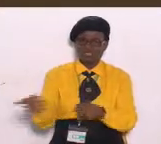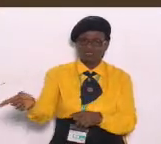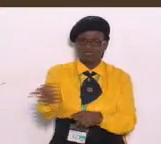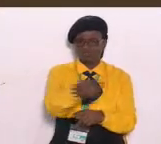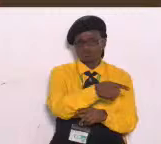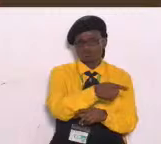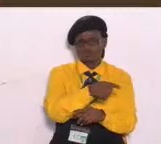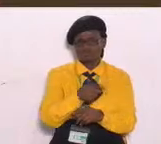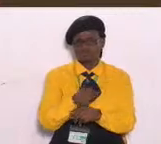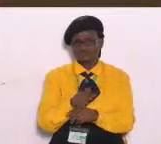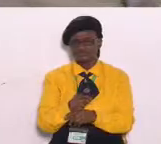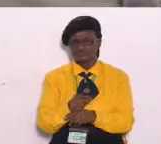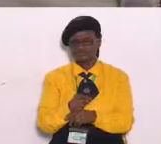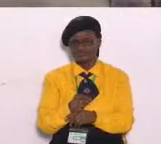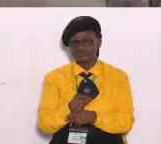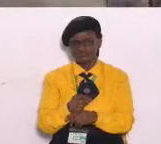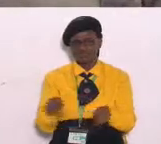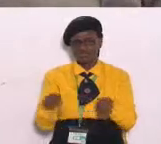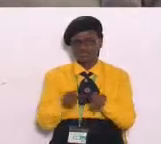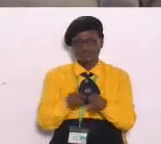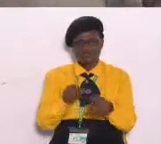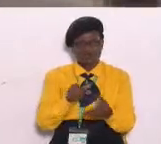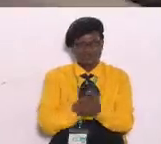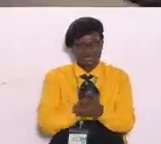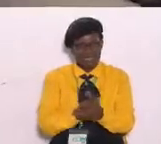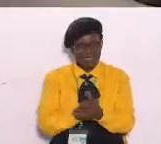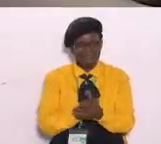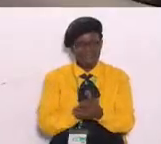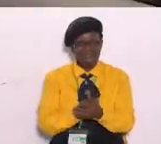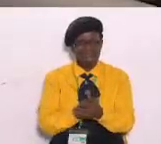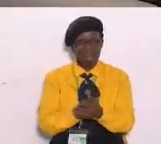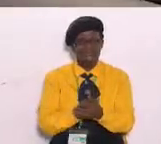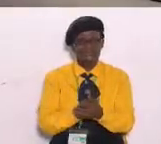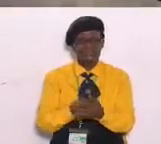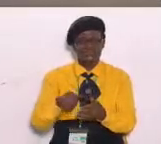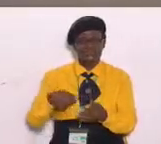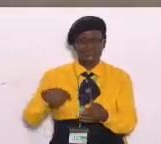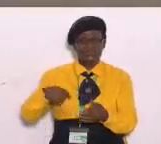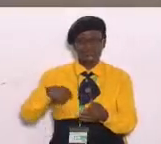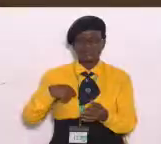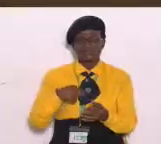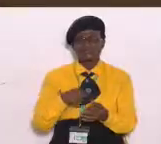possible so that we too can pray.